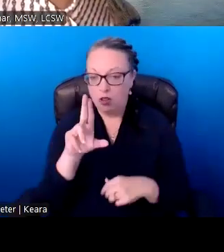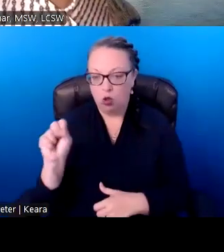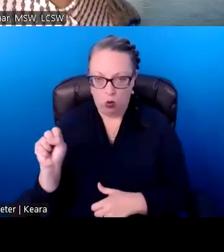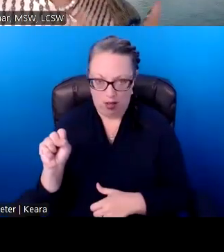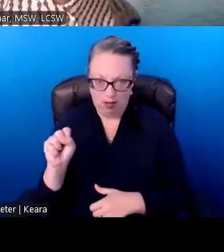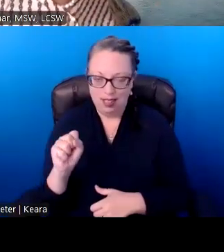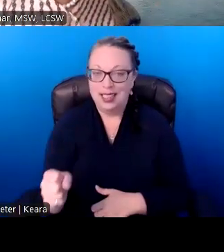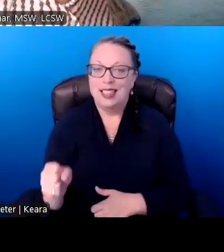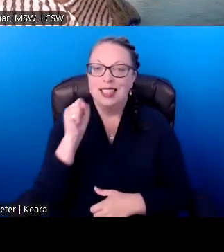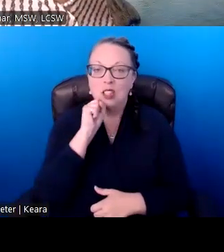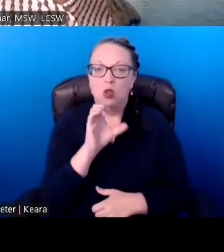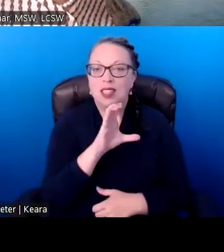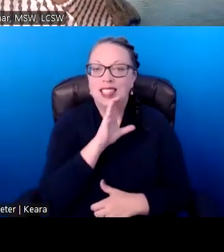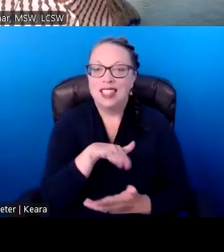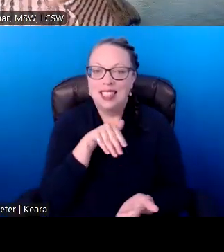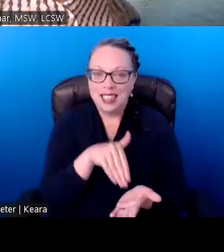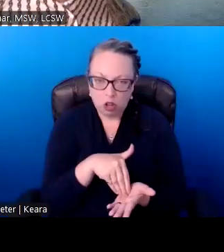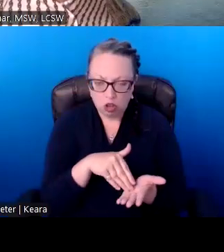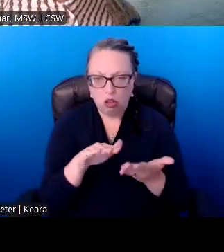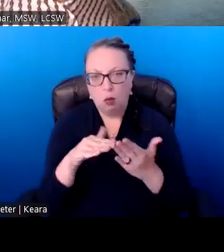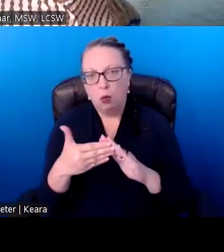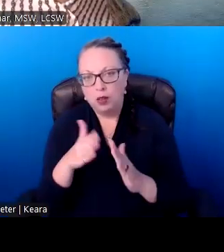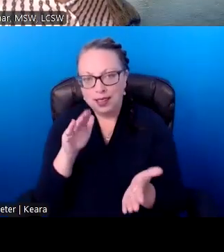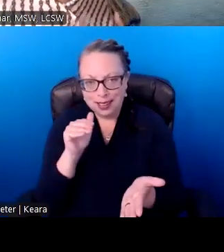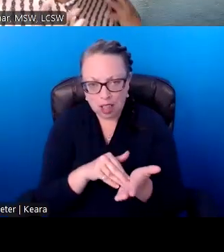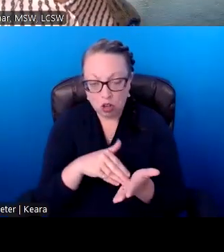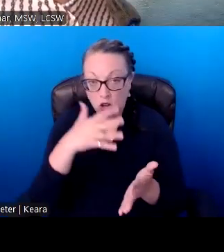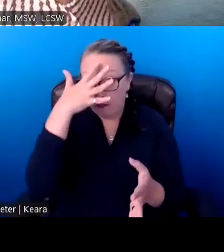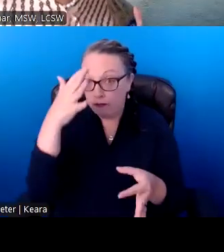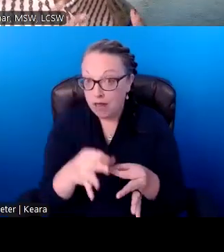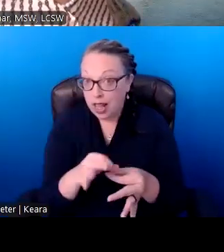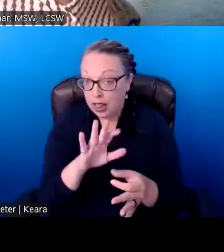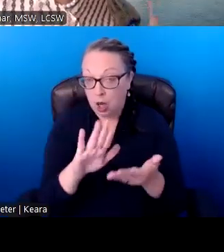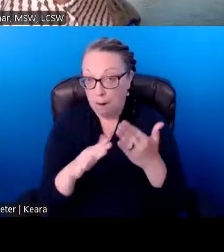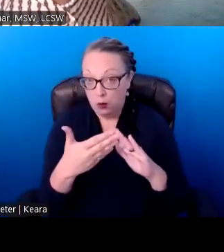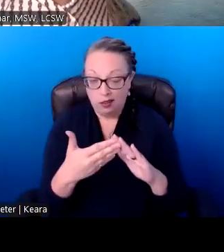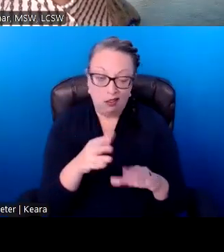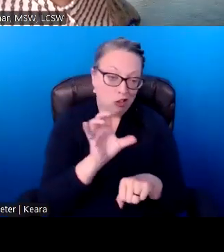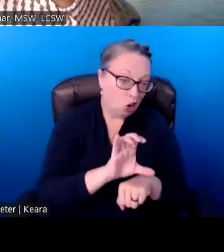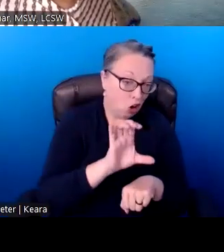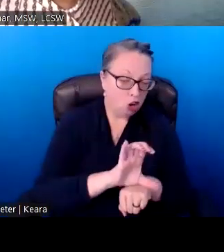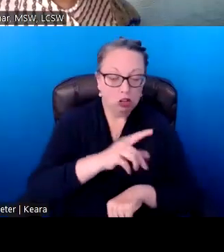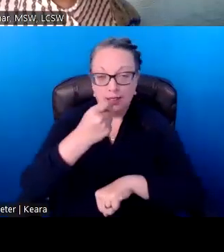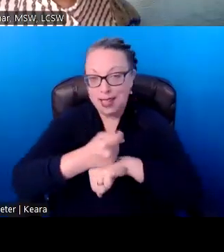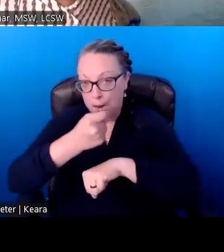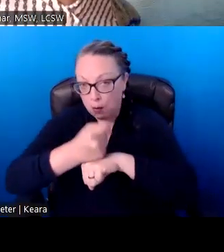Senior centers or community centers, faith communities, whether they are the church or temple or a mosque,